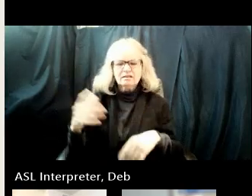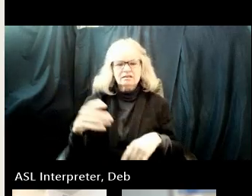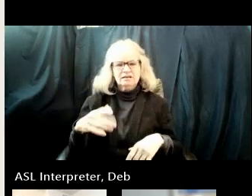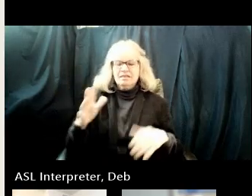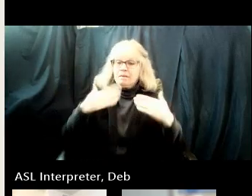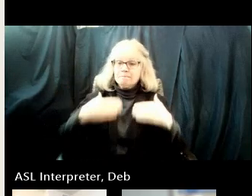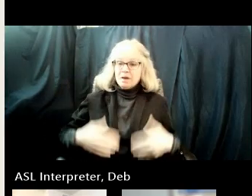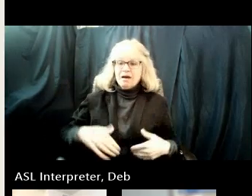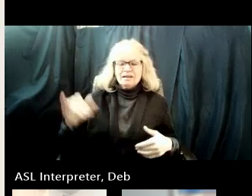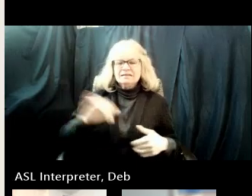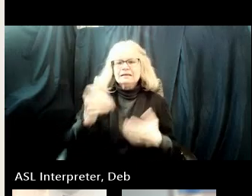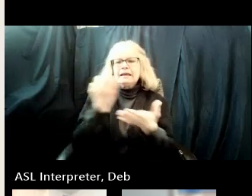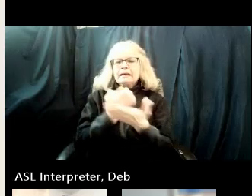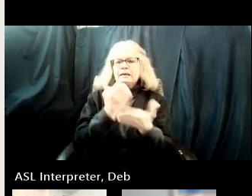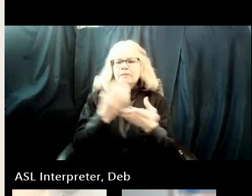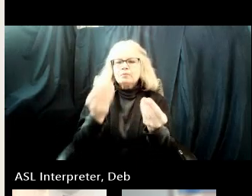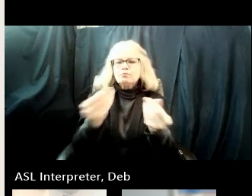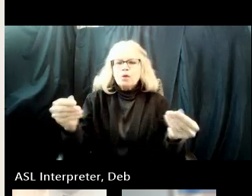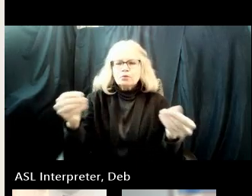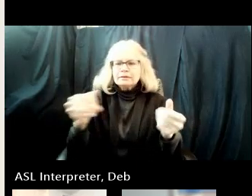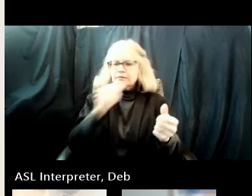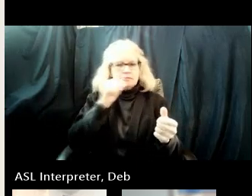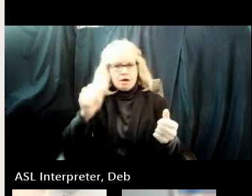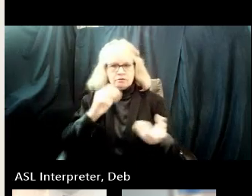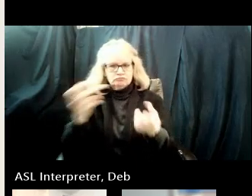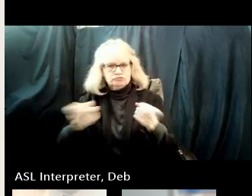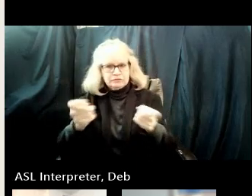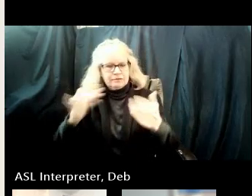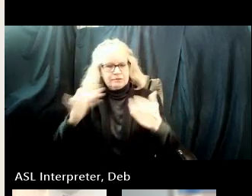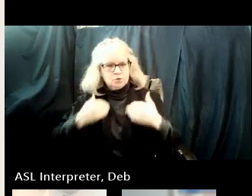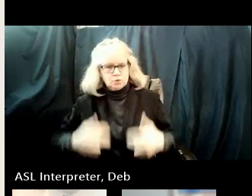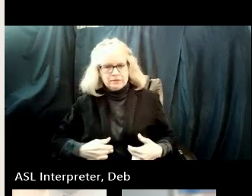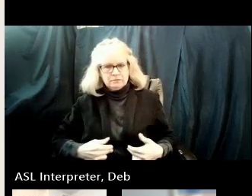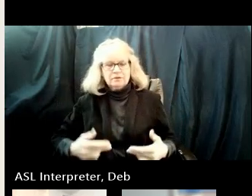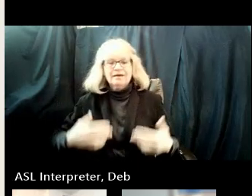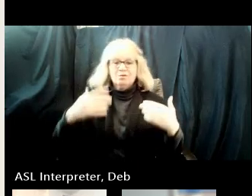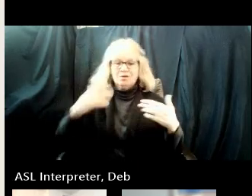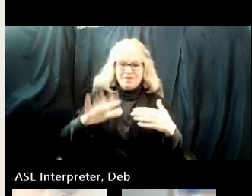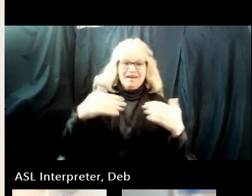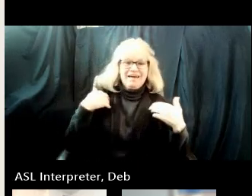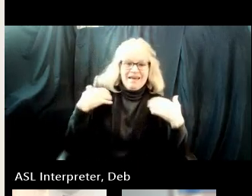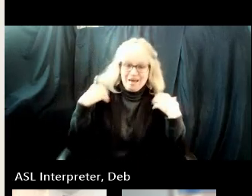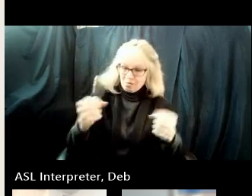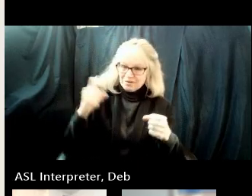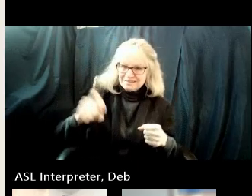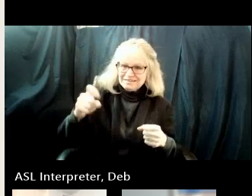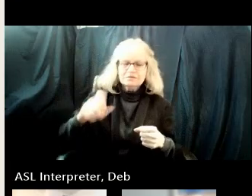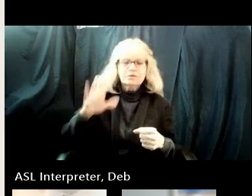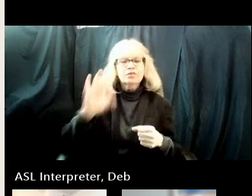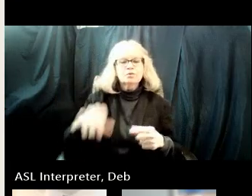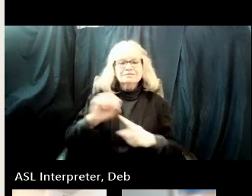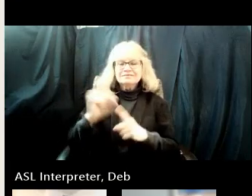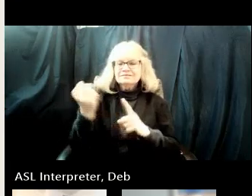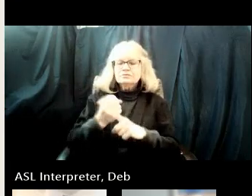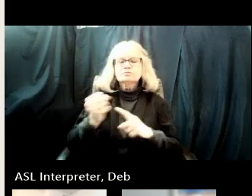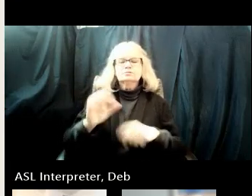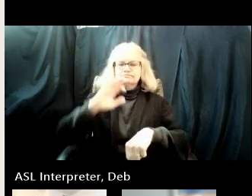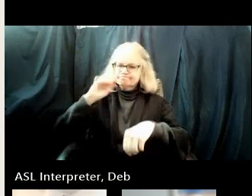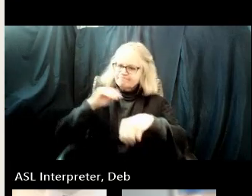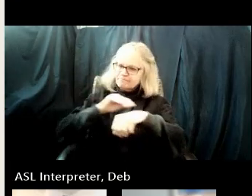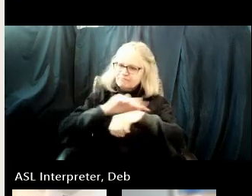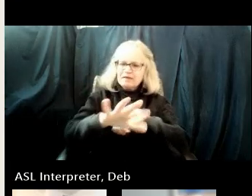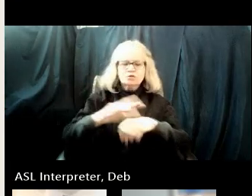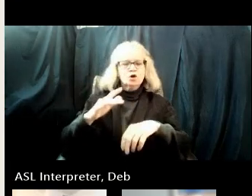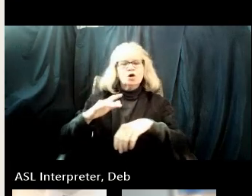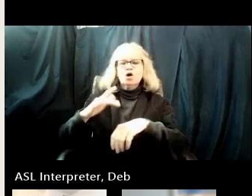not as humans, with health needs. These conditions shaped the early health profiles of Black